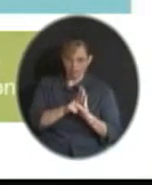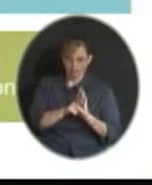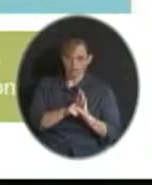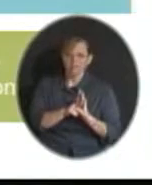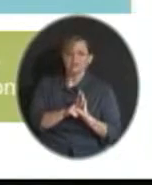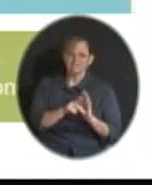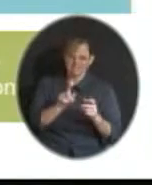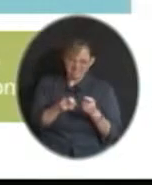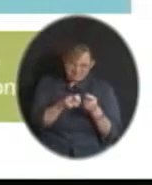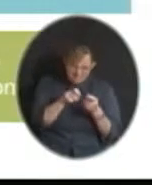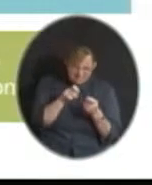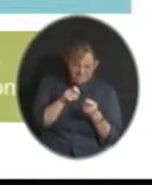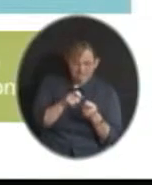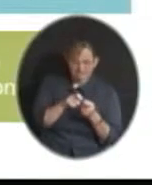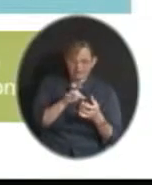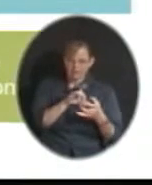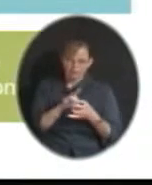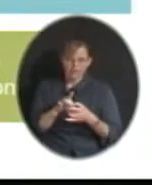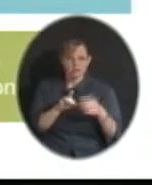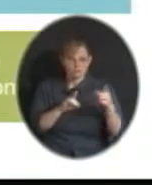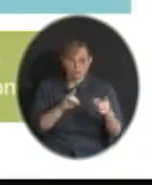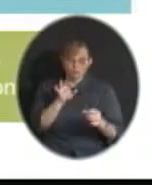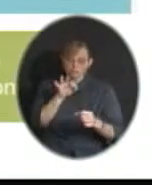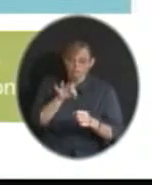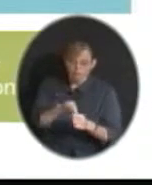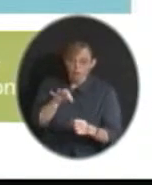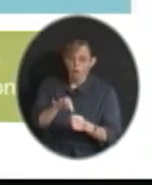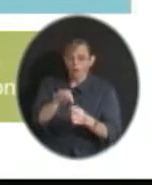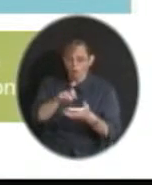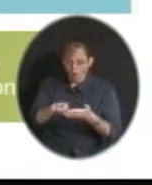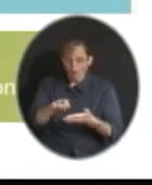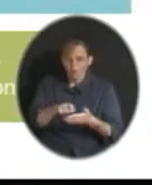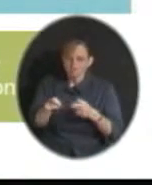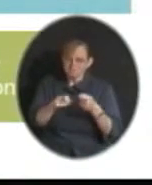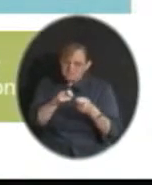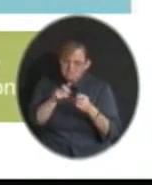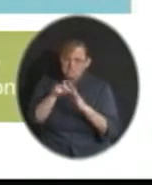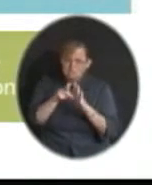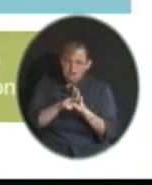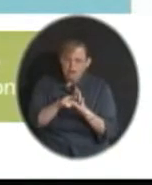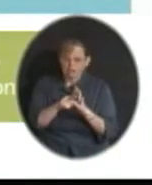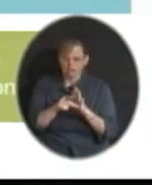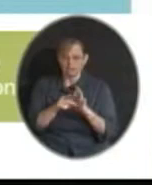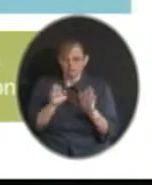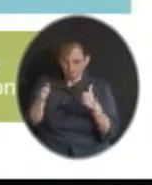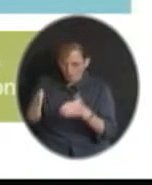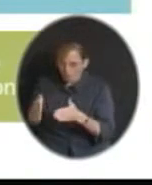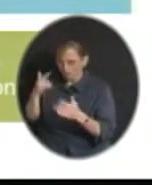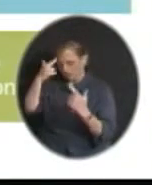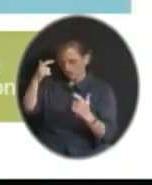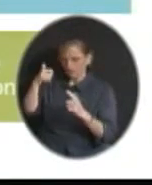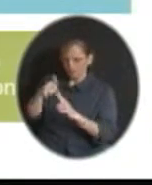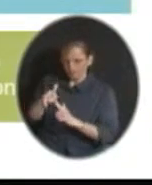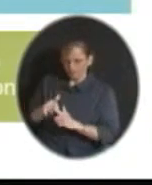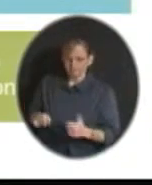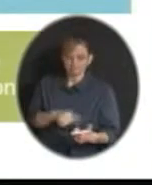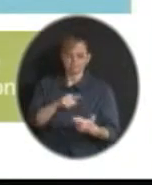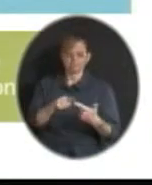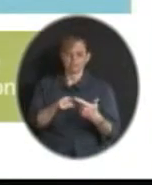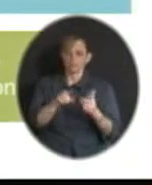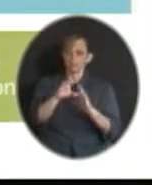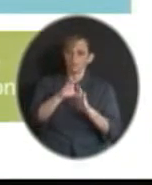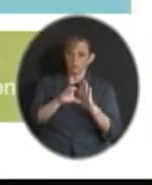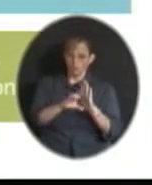specifically related. You guys voted this in and wrote it, and we have specific Board of Education policy related to bullying. We also have a code of